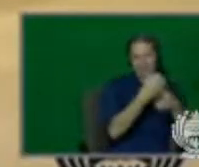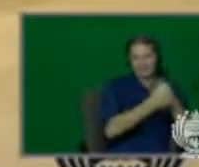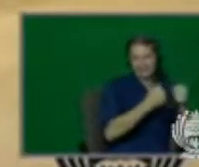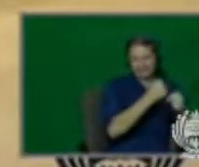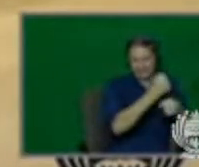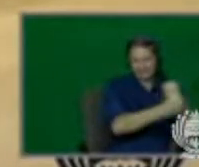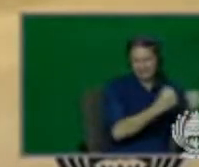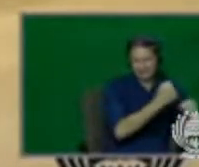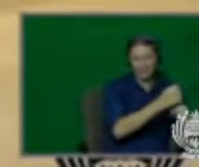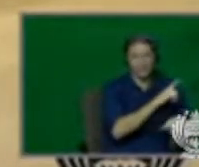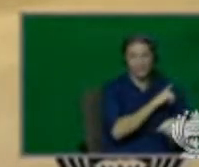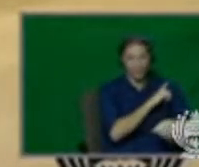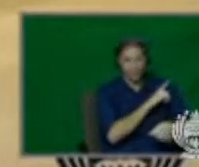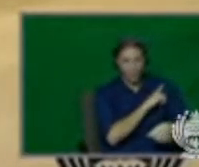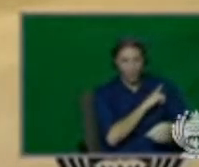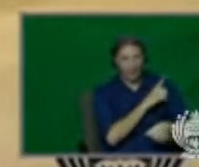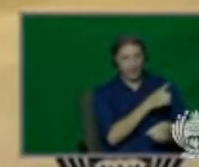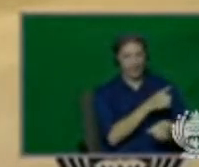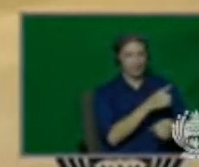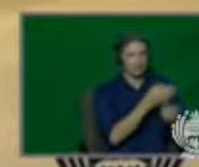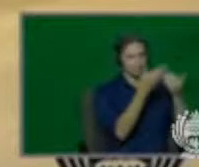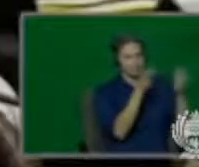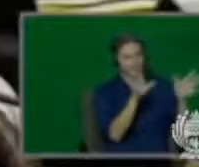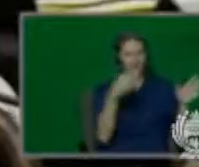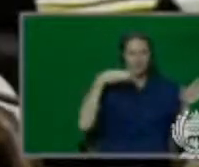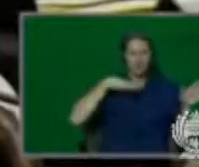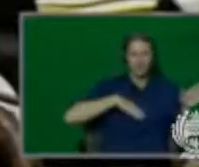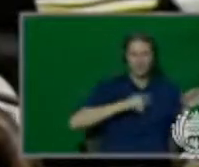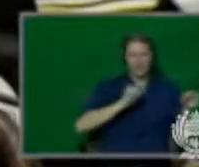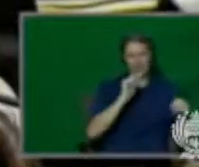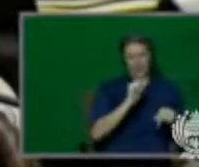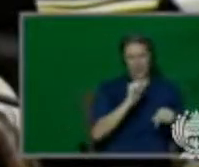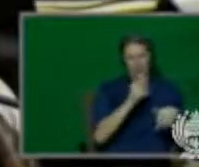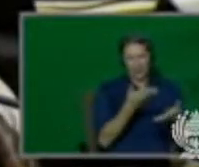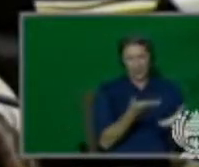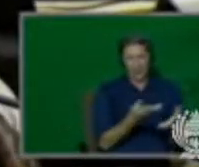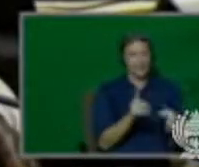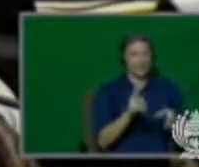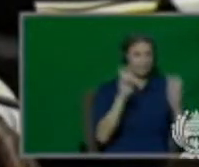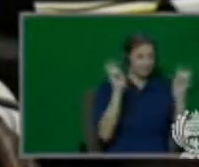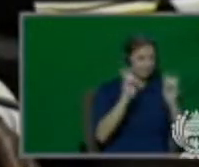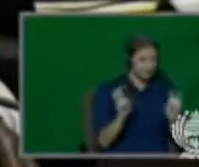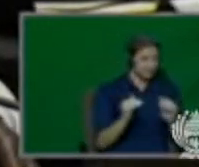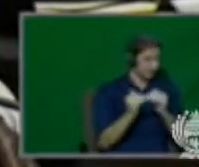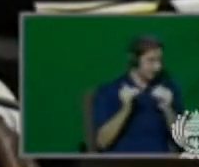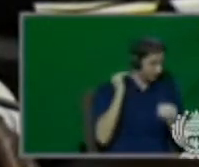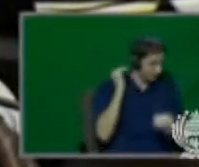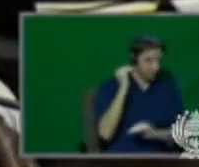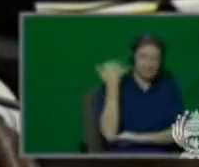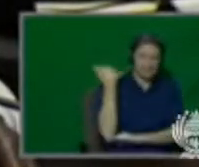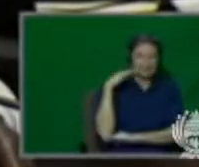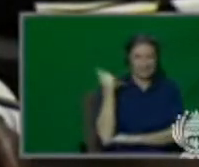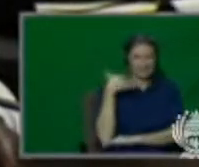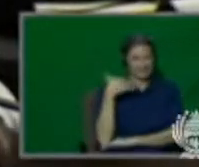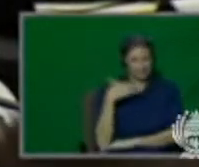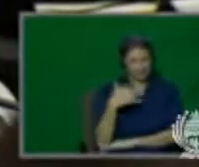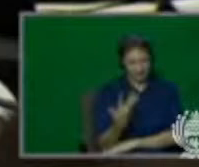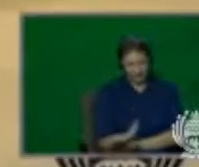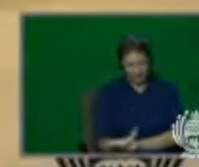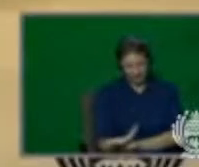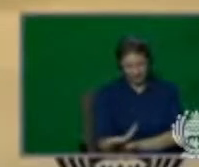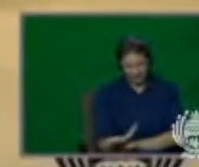trading environment worsened by the logistic constraint and rising electricity cost.